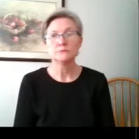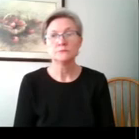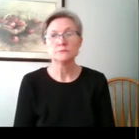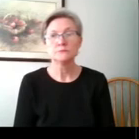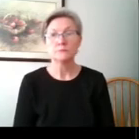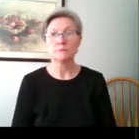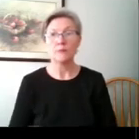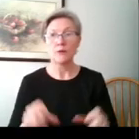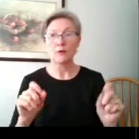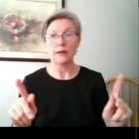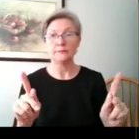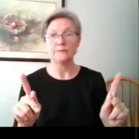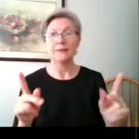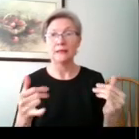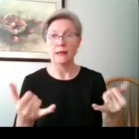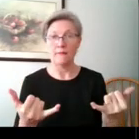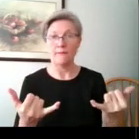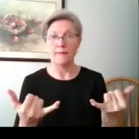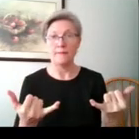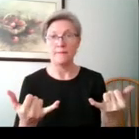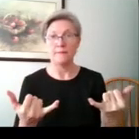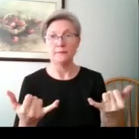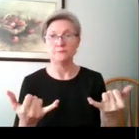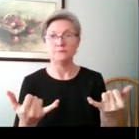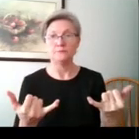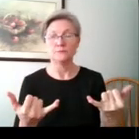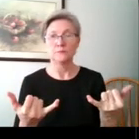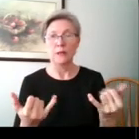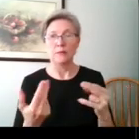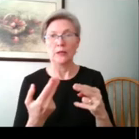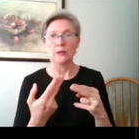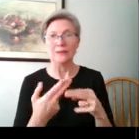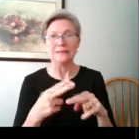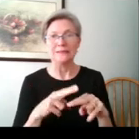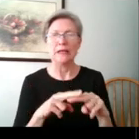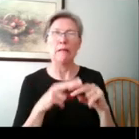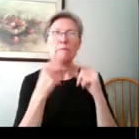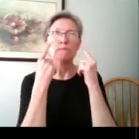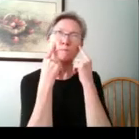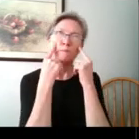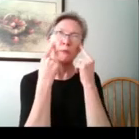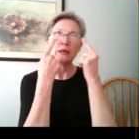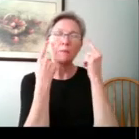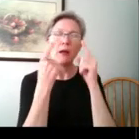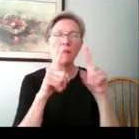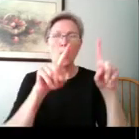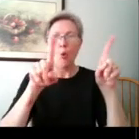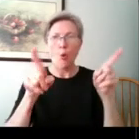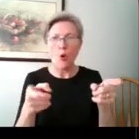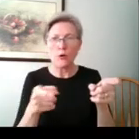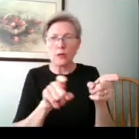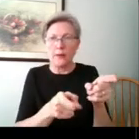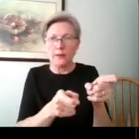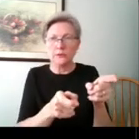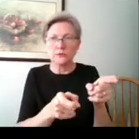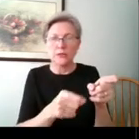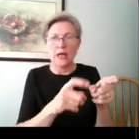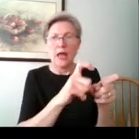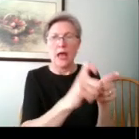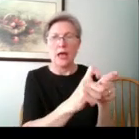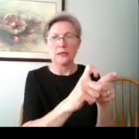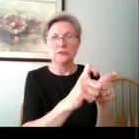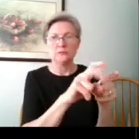All right, now let me quickly sit down here and think about my ordered pairs, right? I know my x-axis